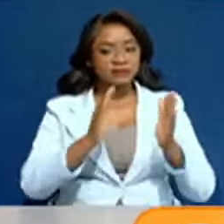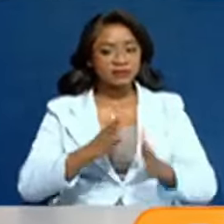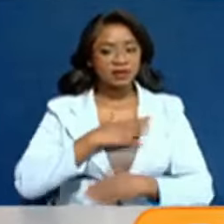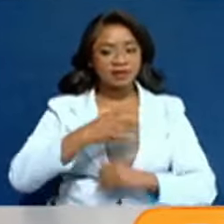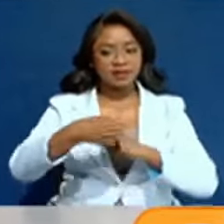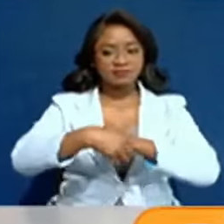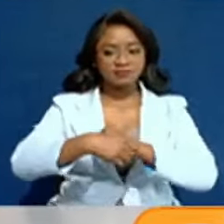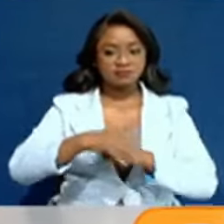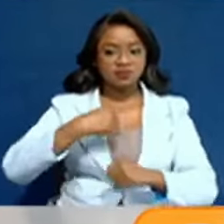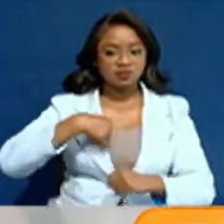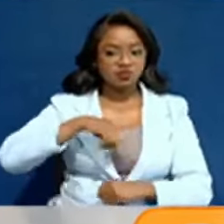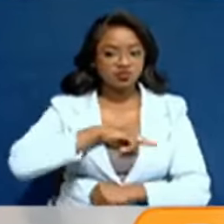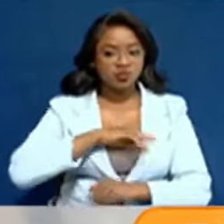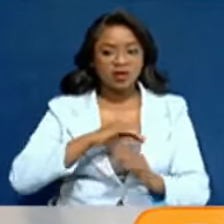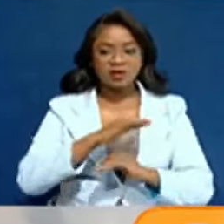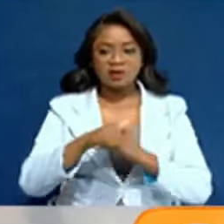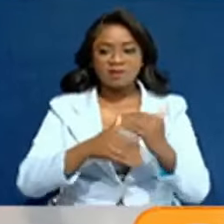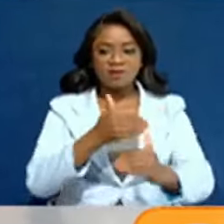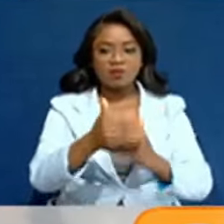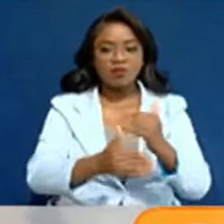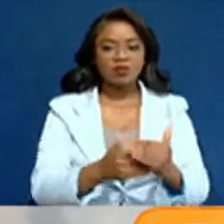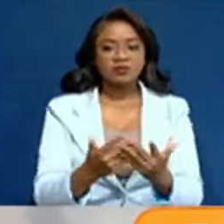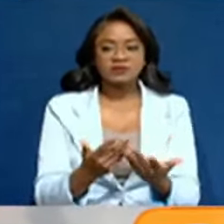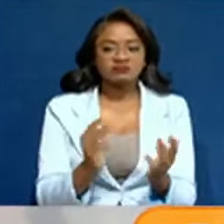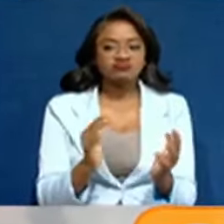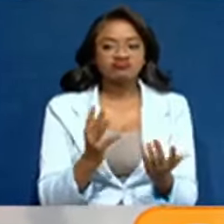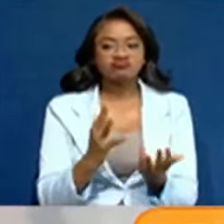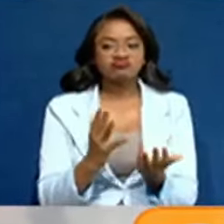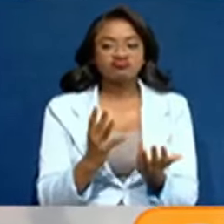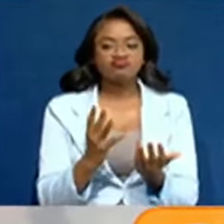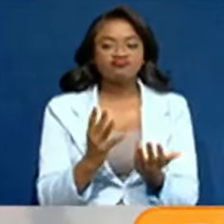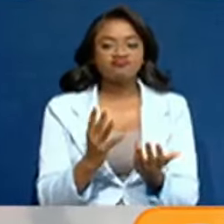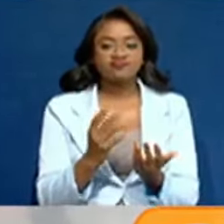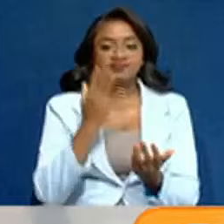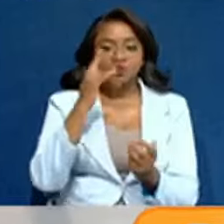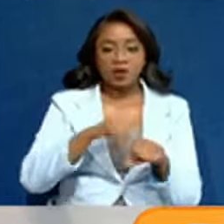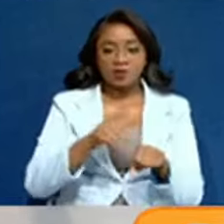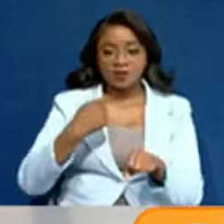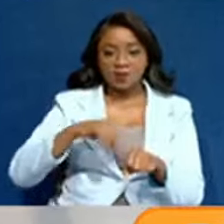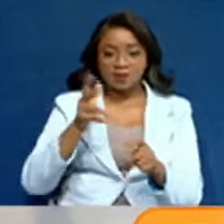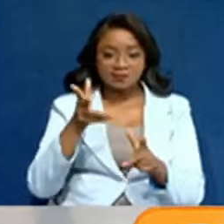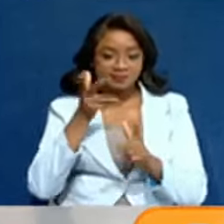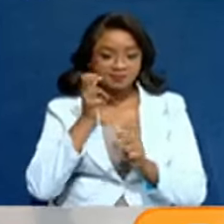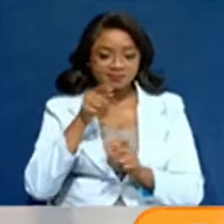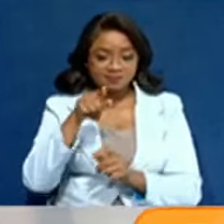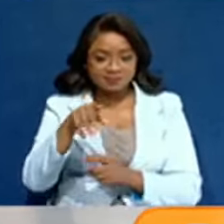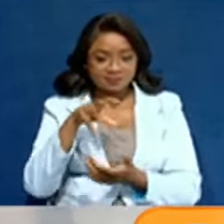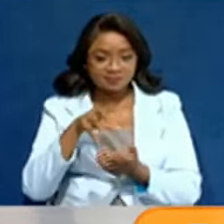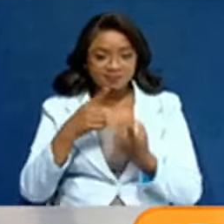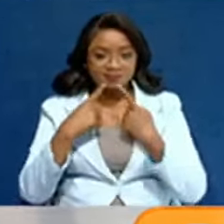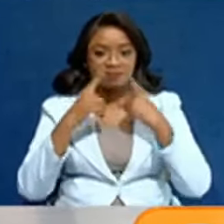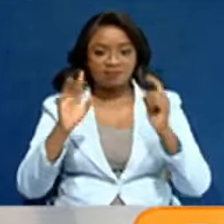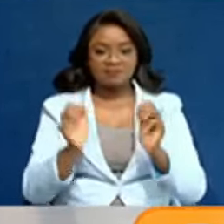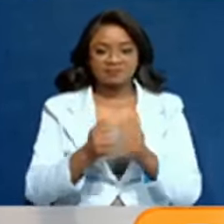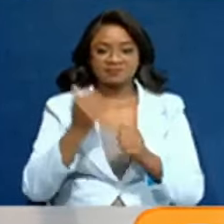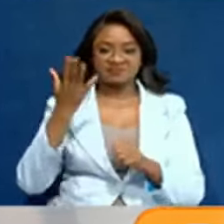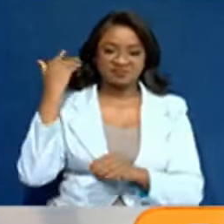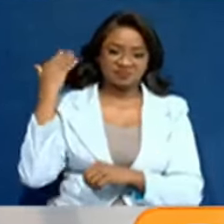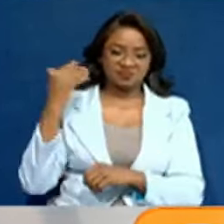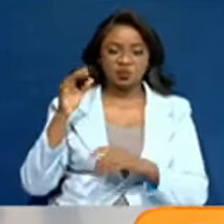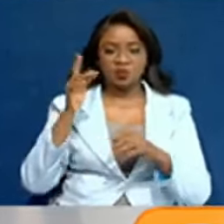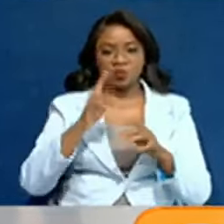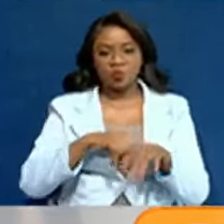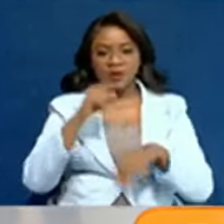because the last time we heard of this is when the devolution conference was happening in Eldoret, and you saw some senators going there